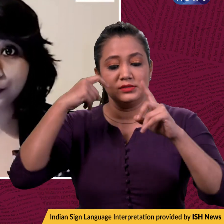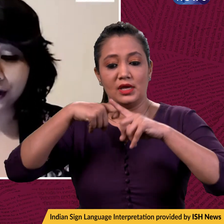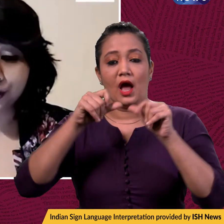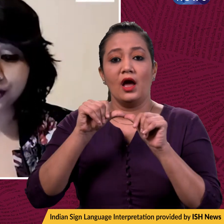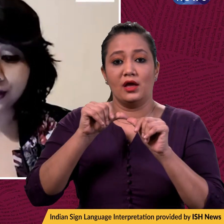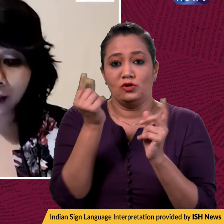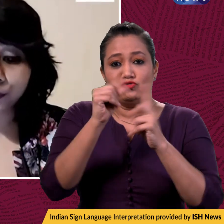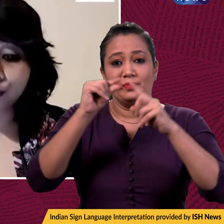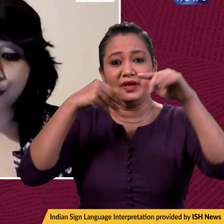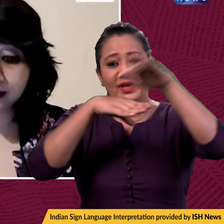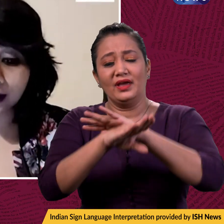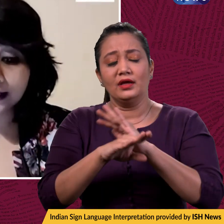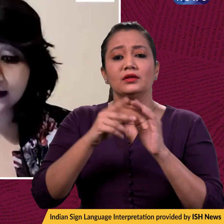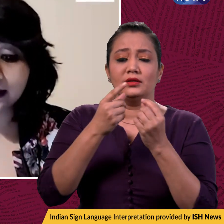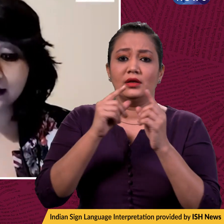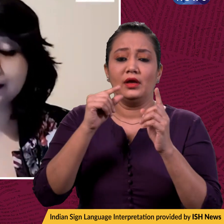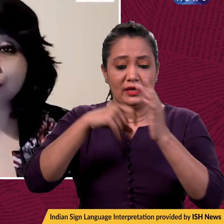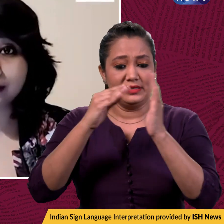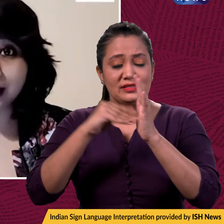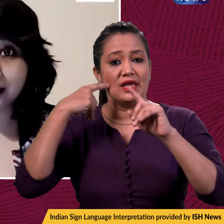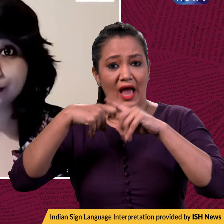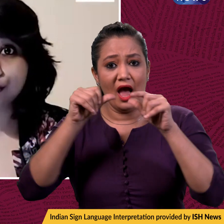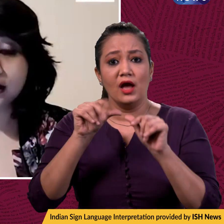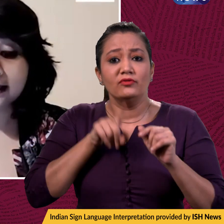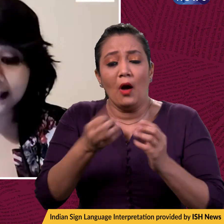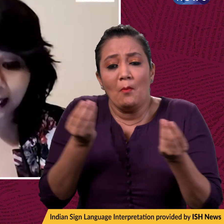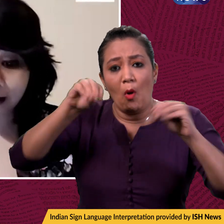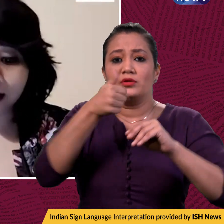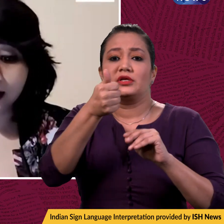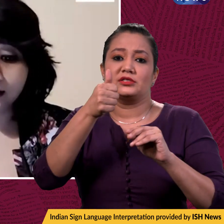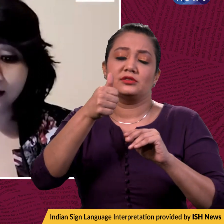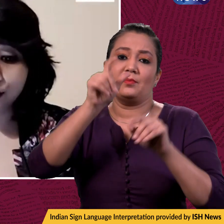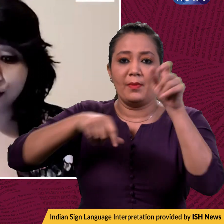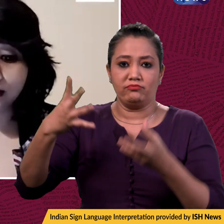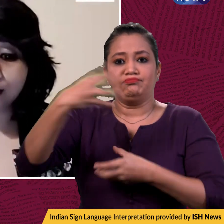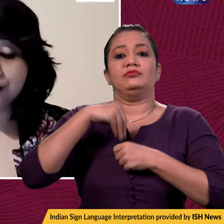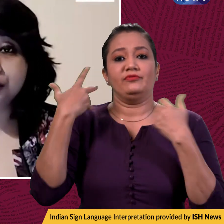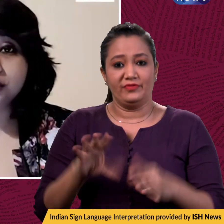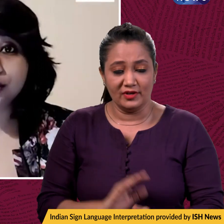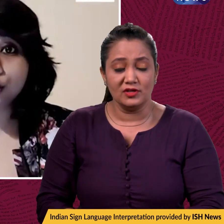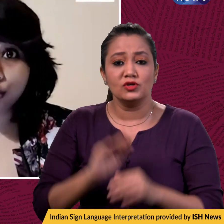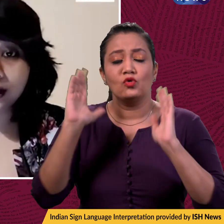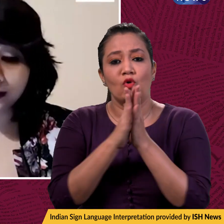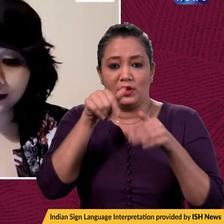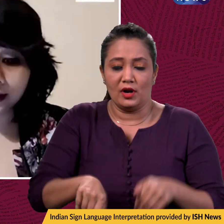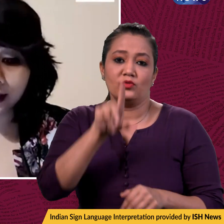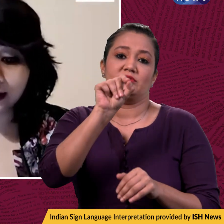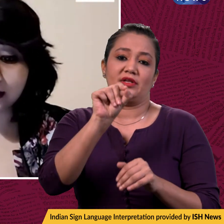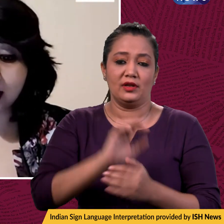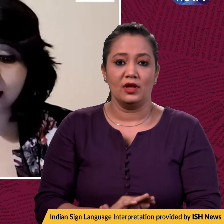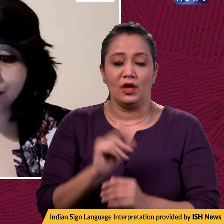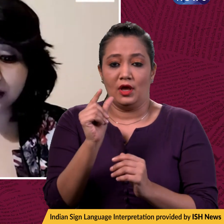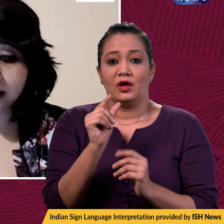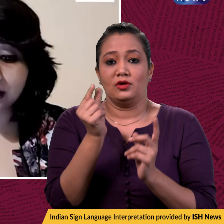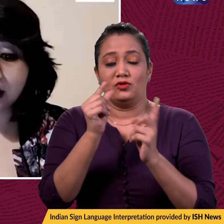virus in Uttar Pradesh's Kanpur on Sunday, taking the tally to 10 in the district. Now, Chief Minister Yogi Adityanath,